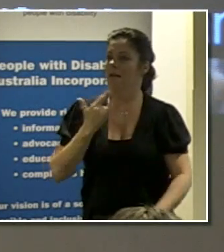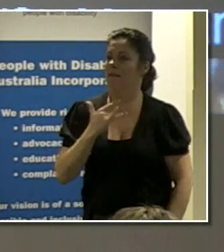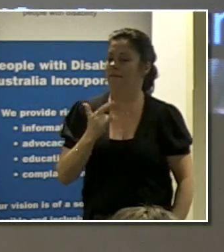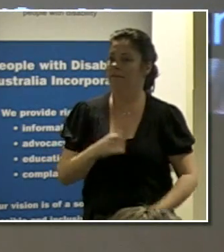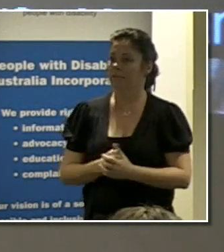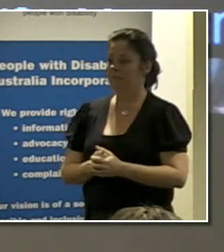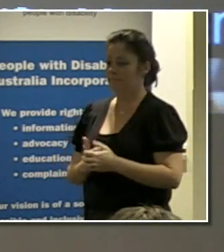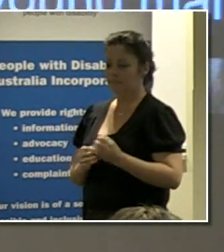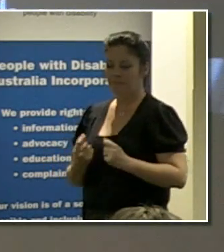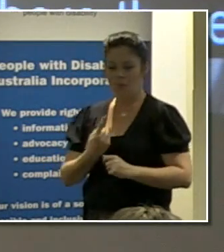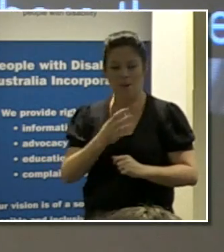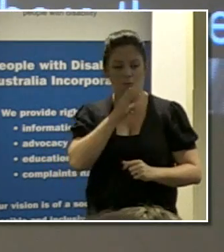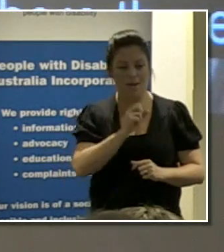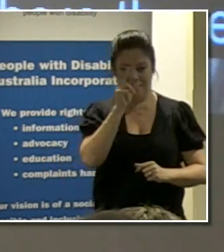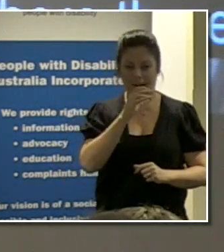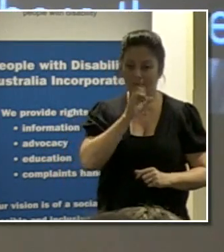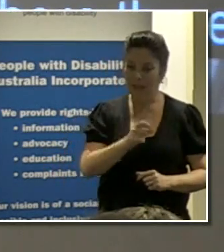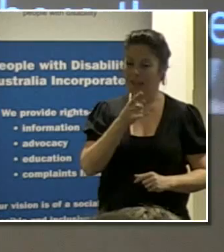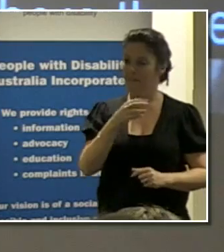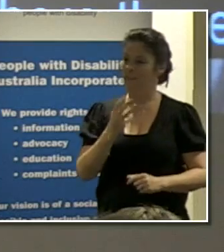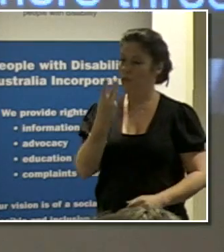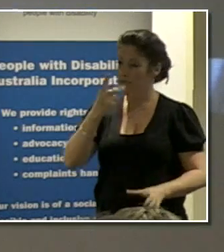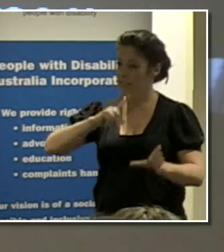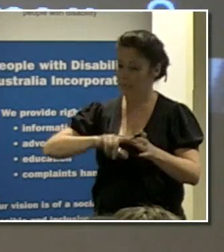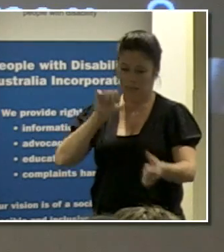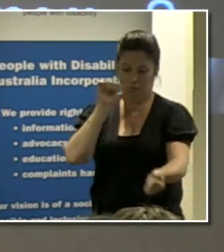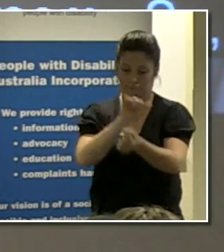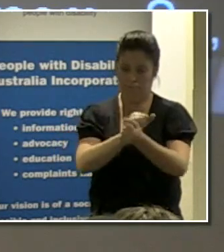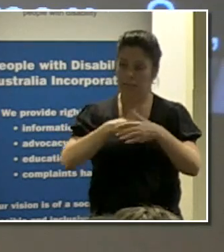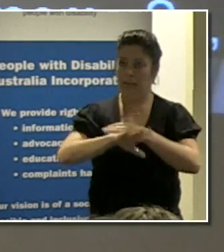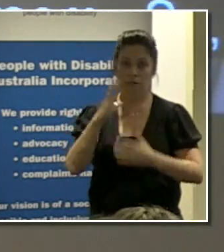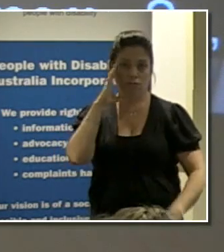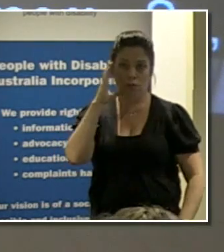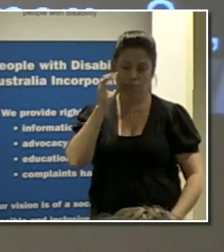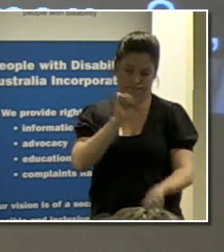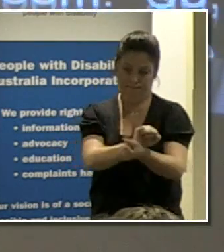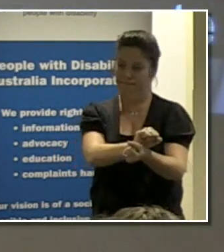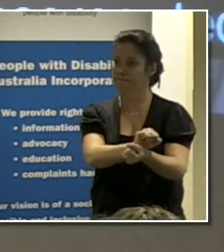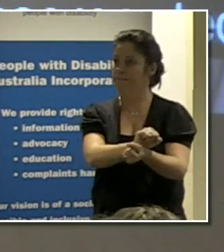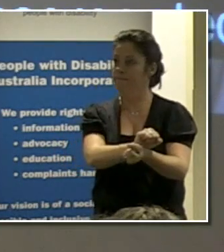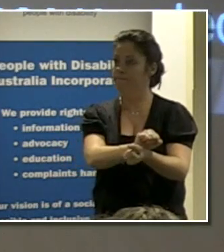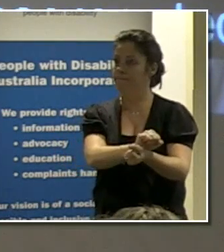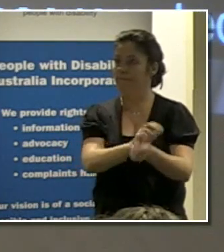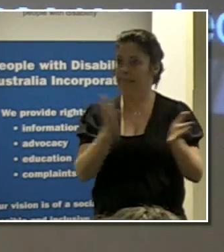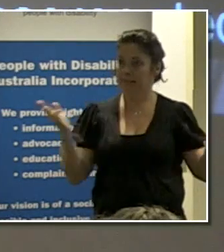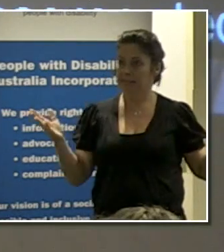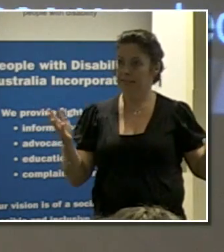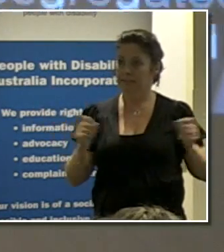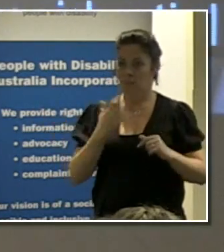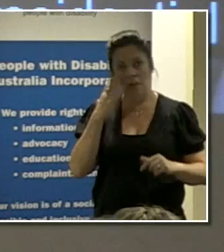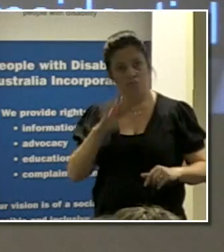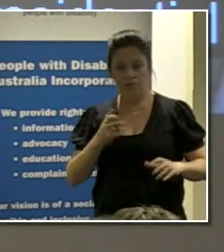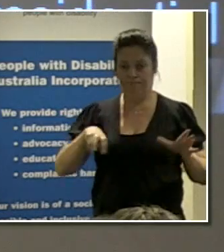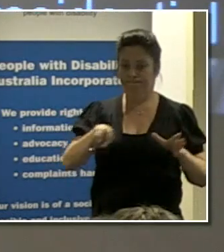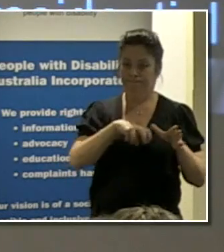3 years, locked in a room. So he was isolated and segregated, moved into the residential facility. Now, one of the